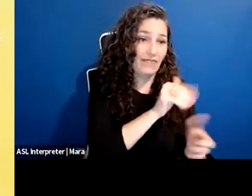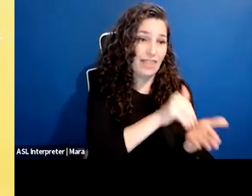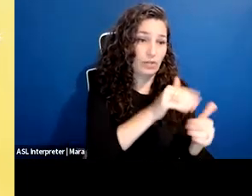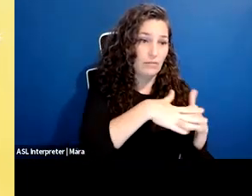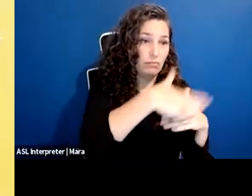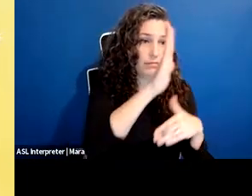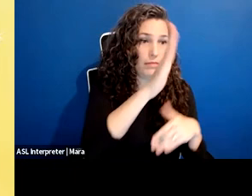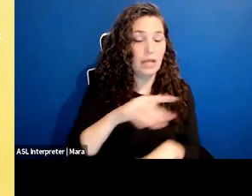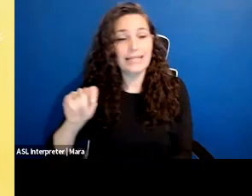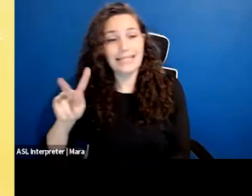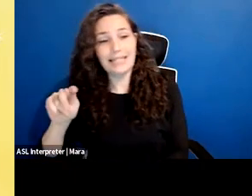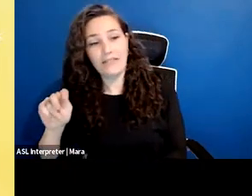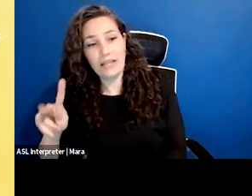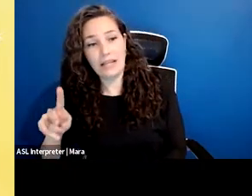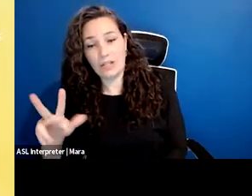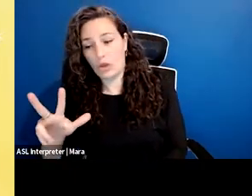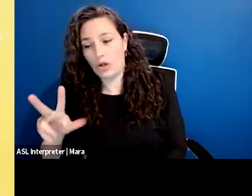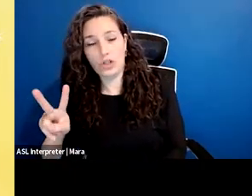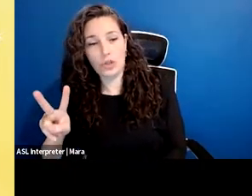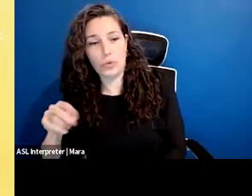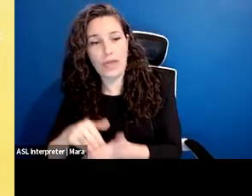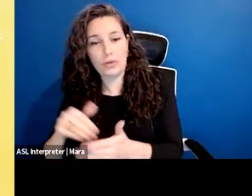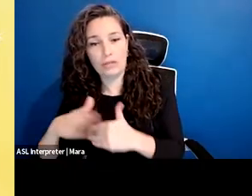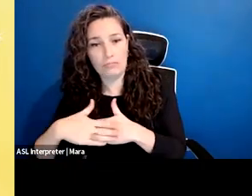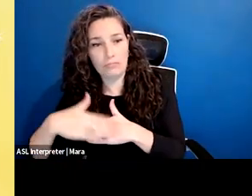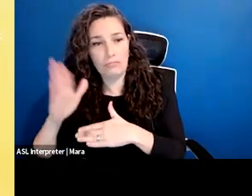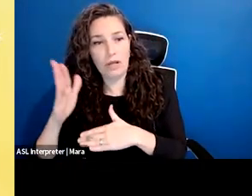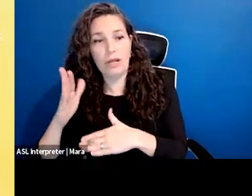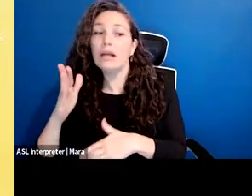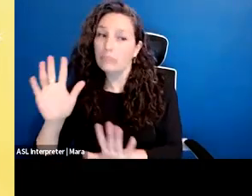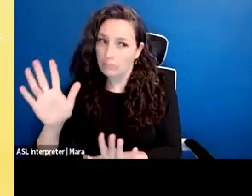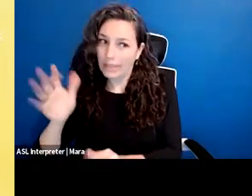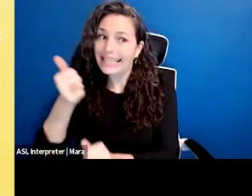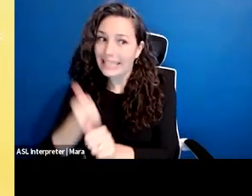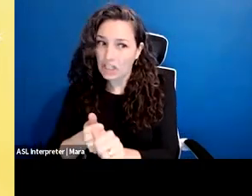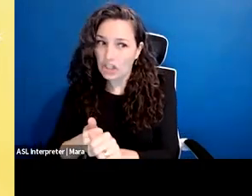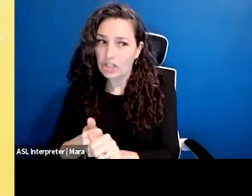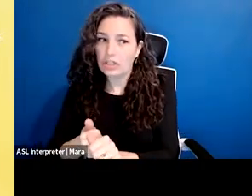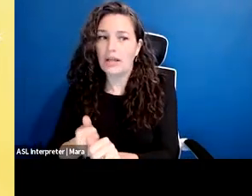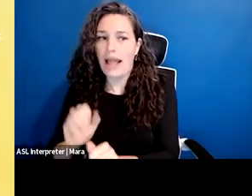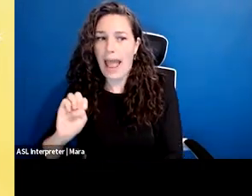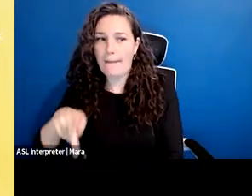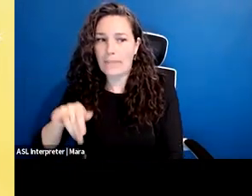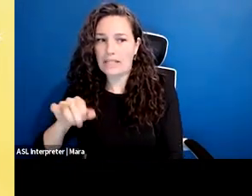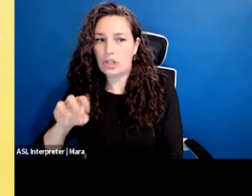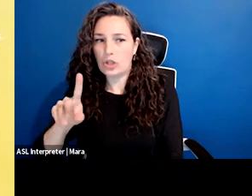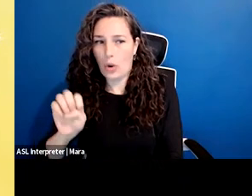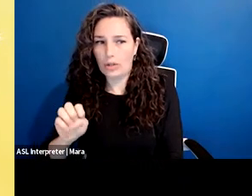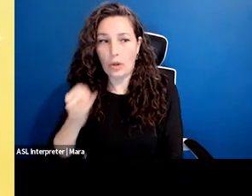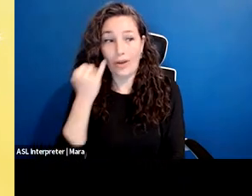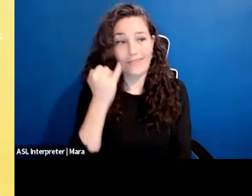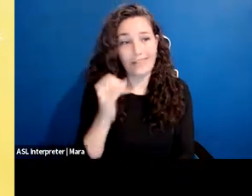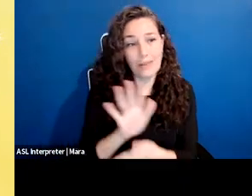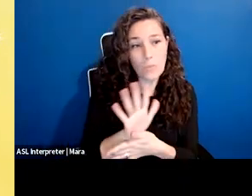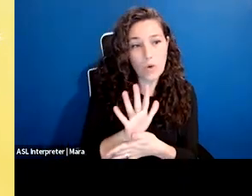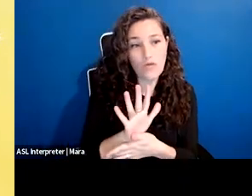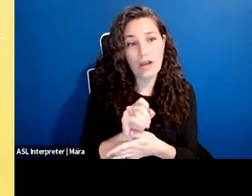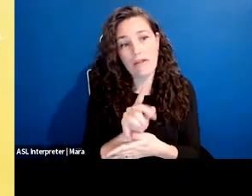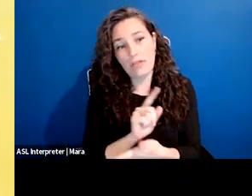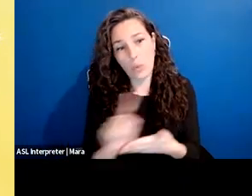new media series, it's $32,000 per picture or per episode. So if it was like a movie of the week, it would